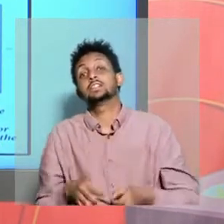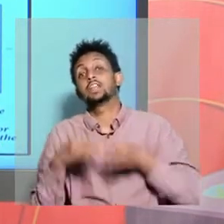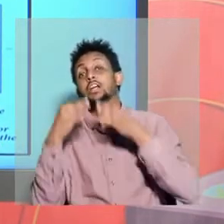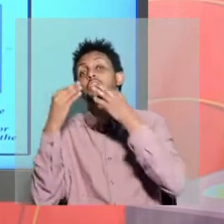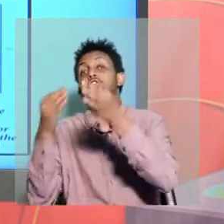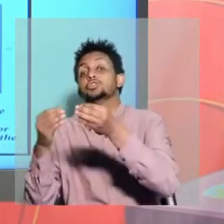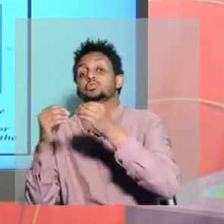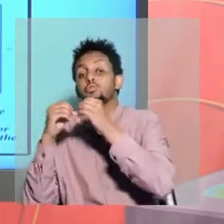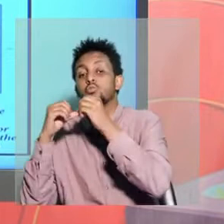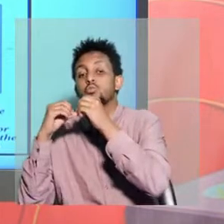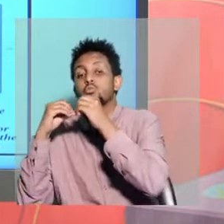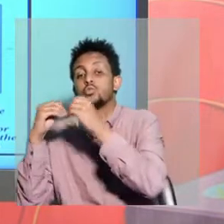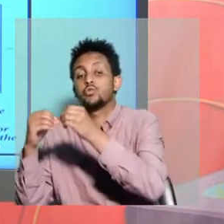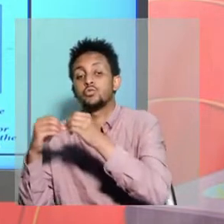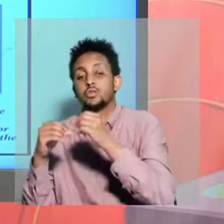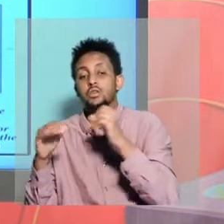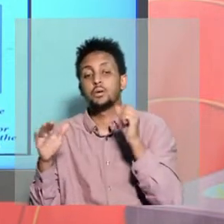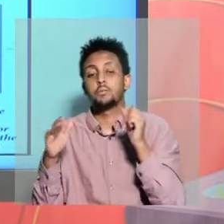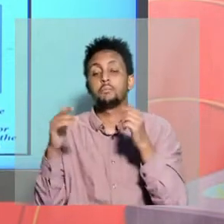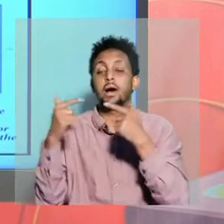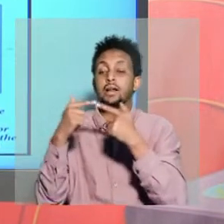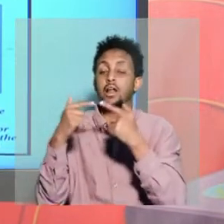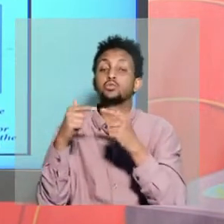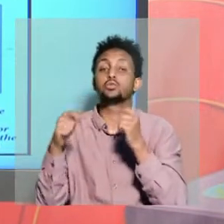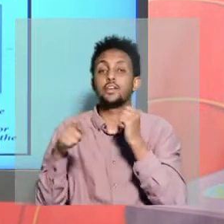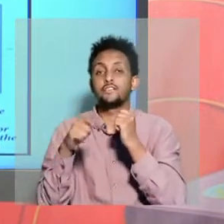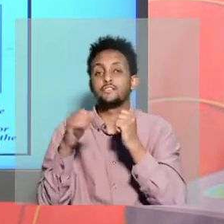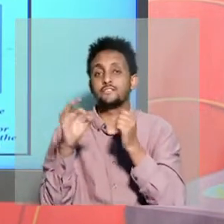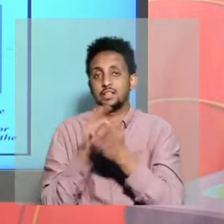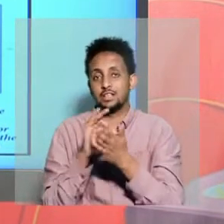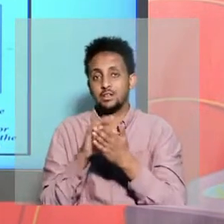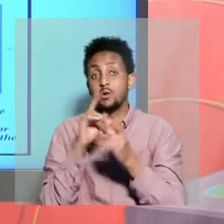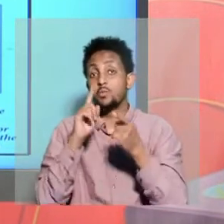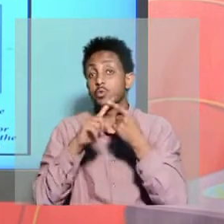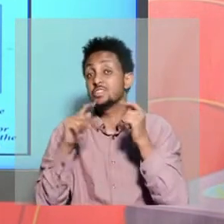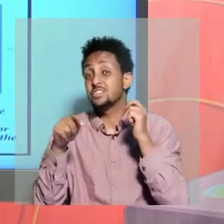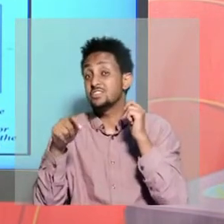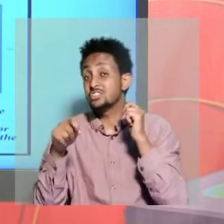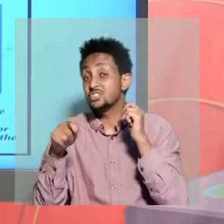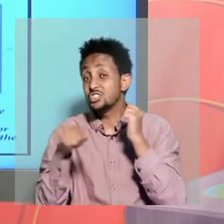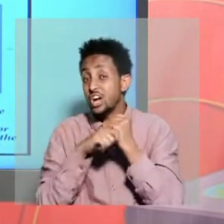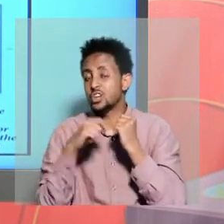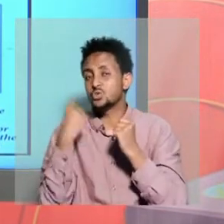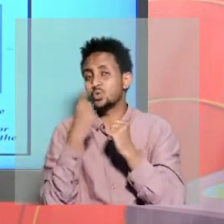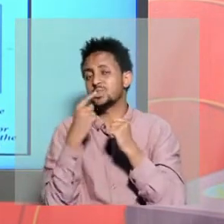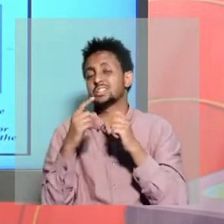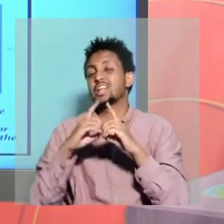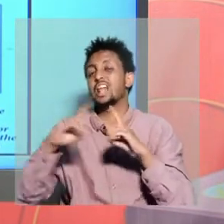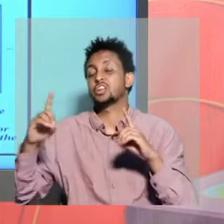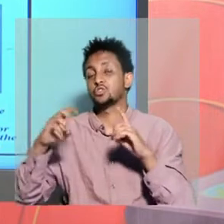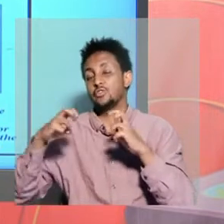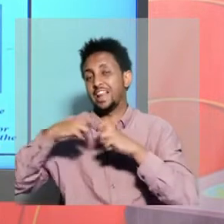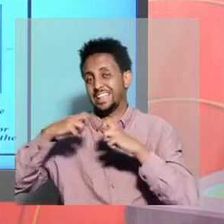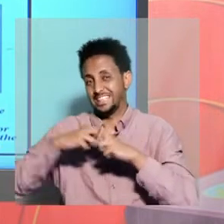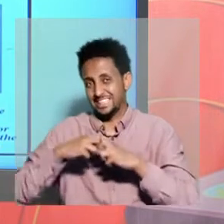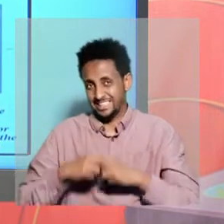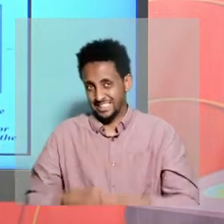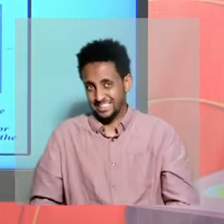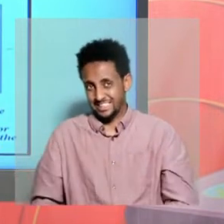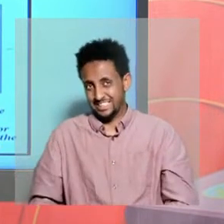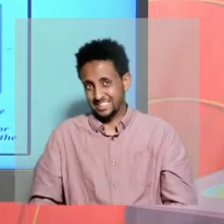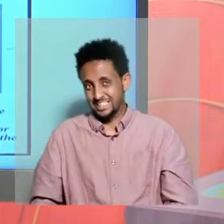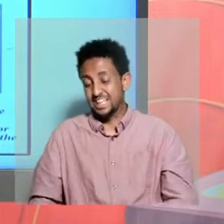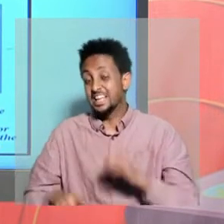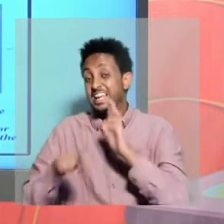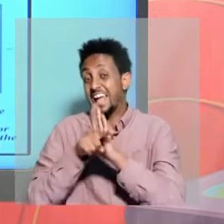move parallel to the field. So a positive charge always moves along the direction of the electric field.